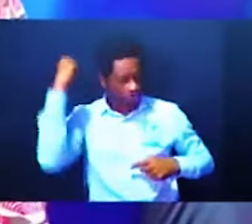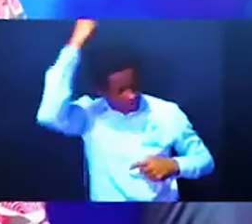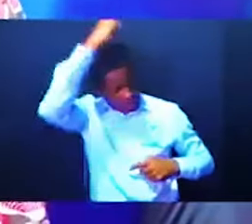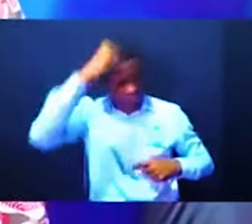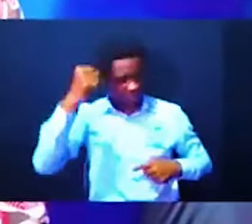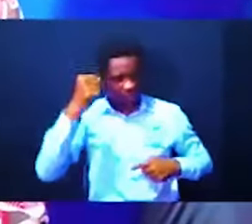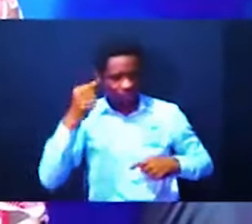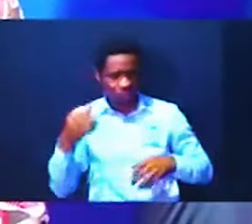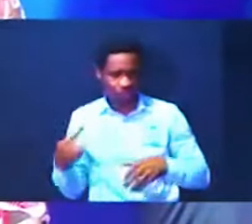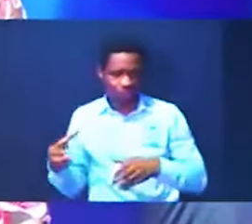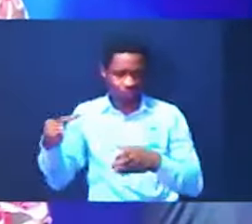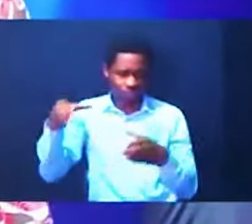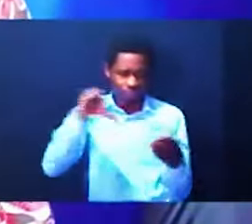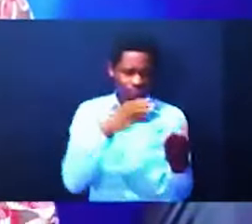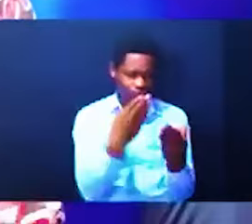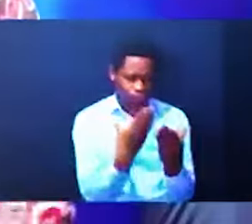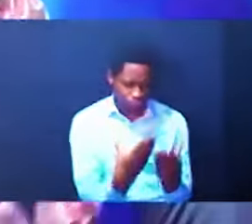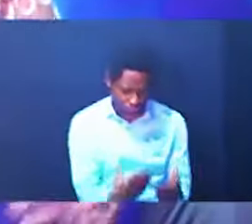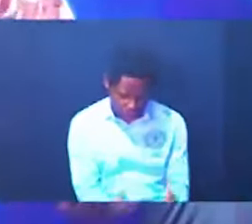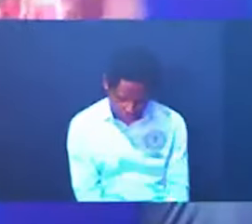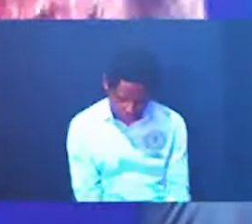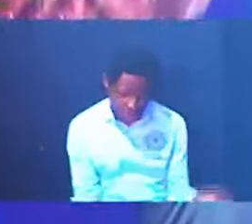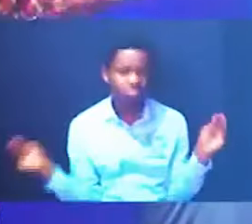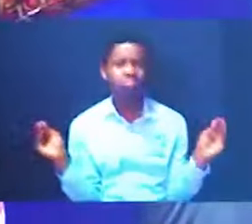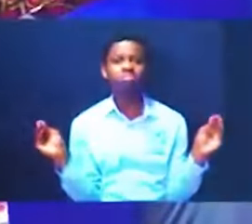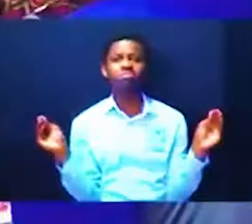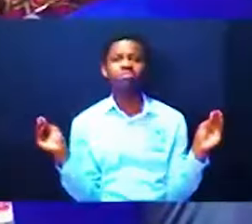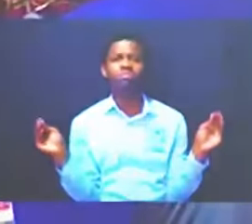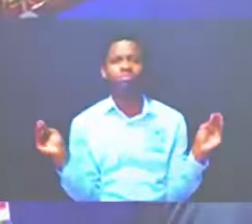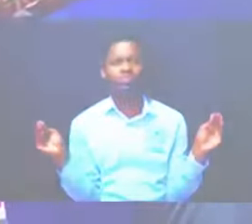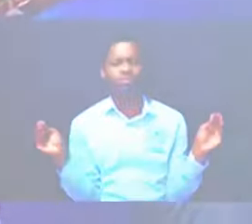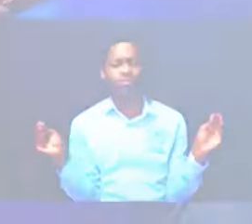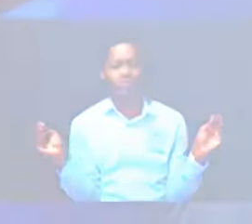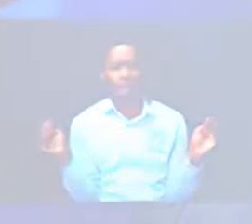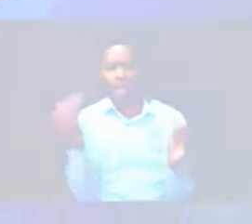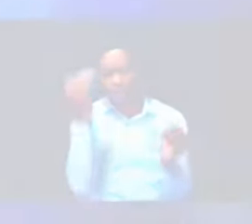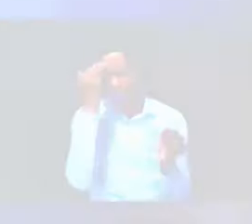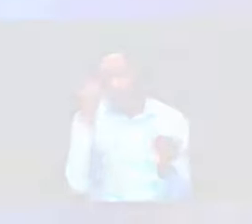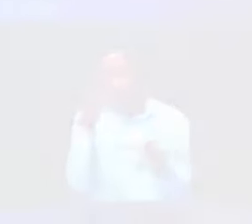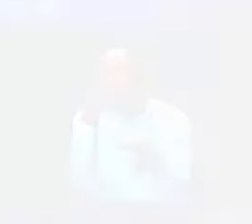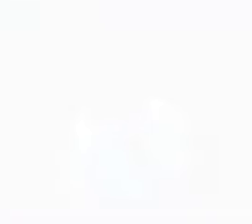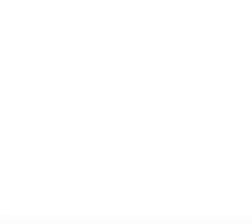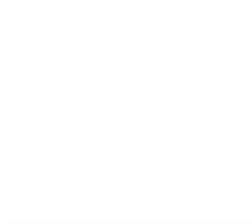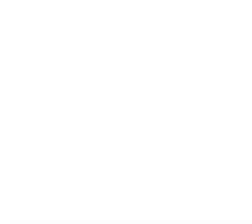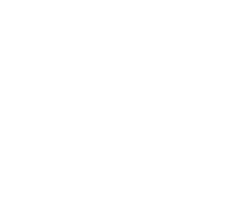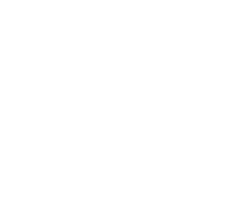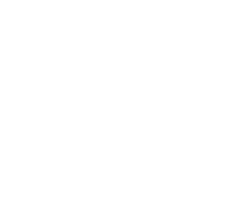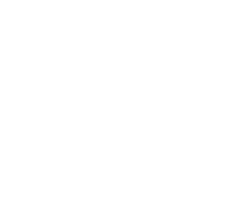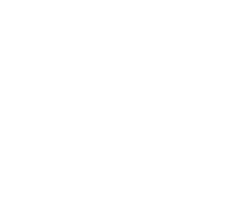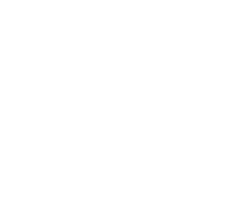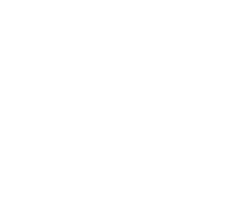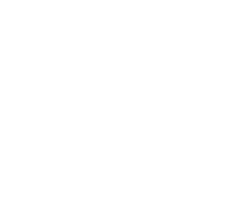Your anointing will drain out. I hope you have received something. Did you say,